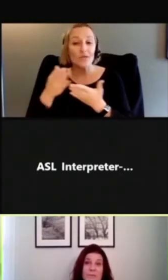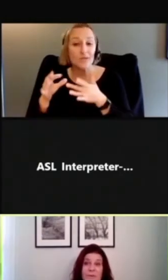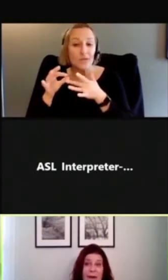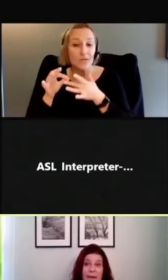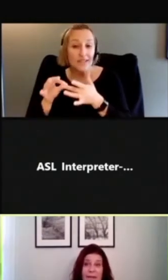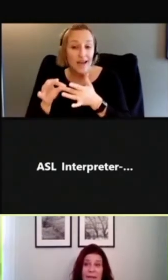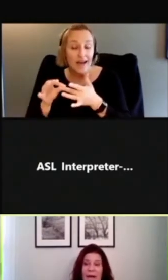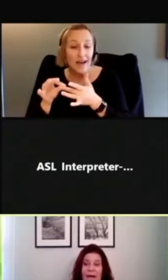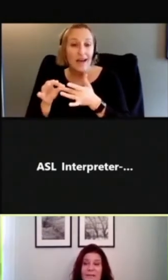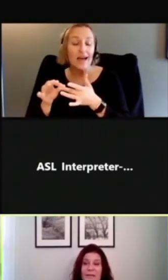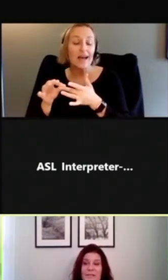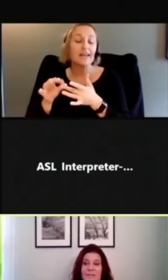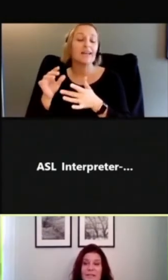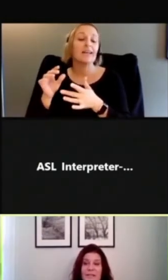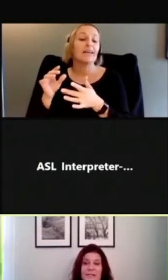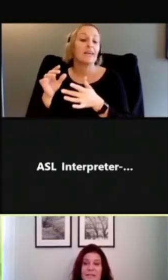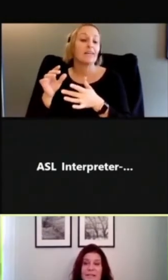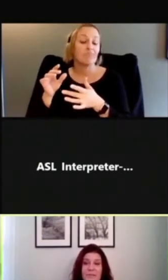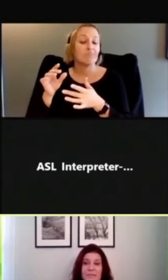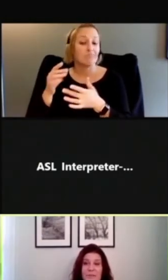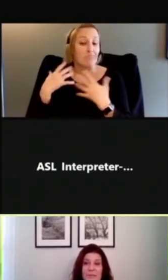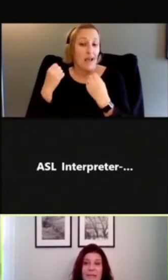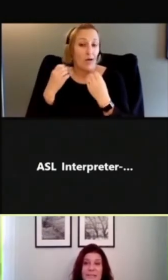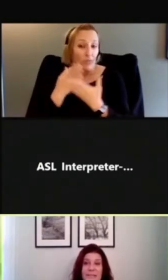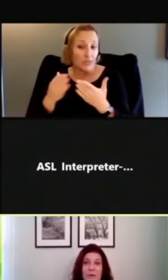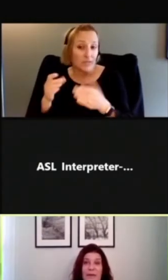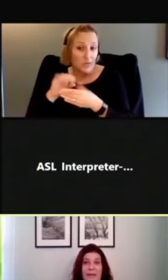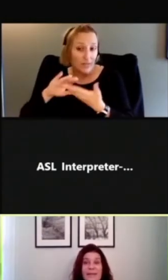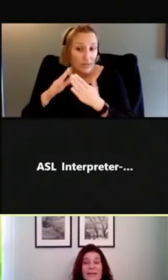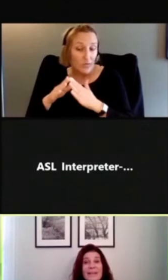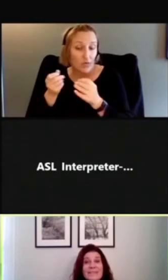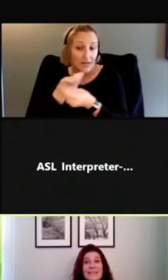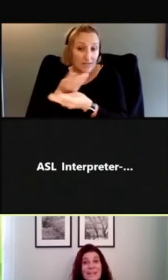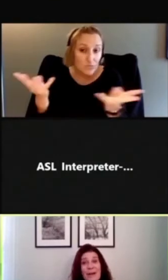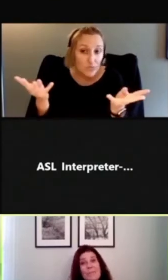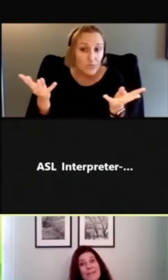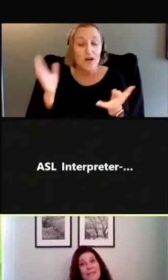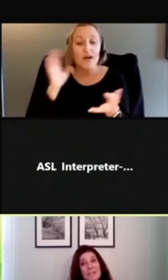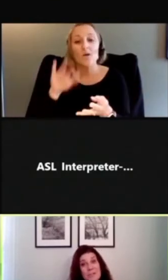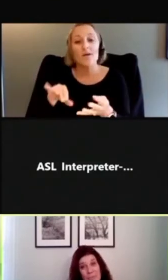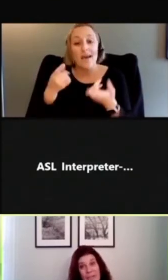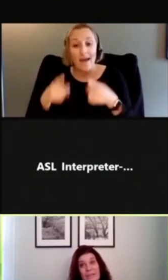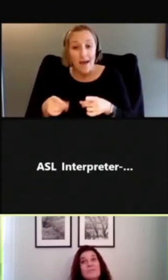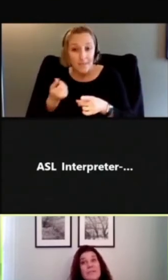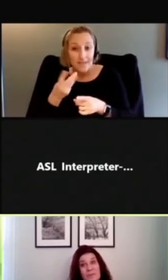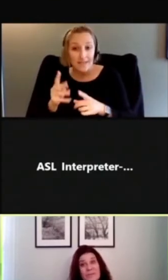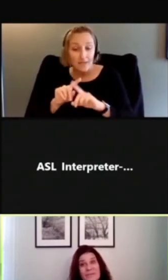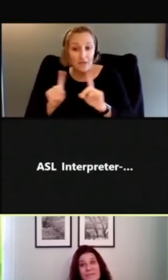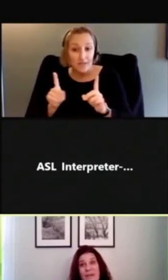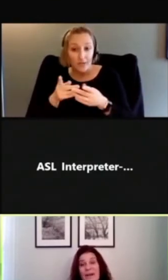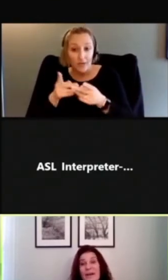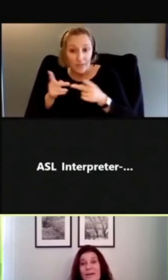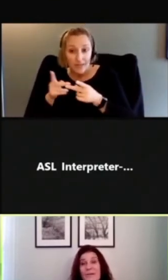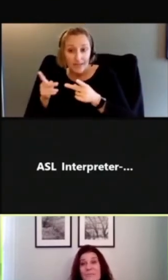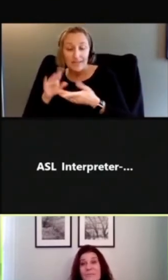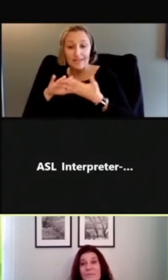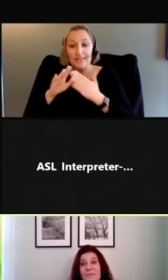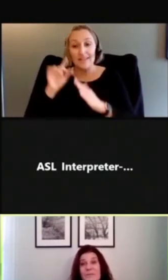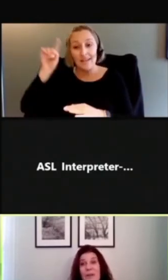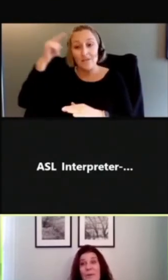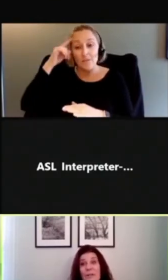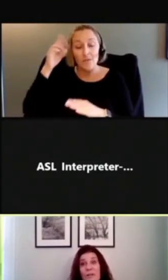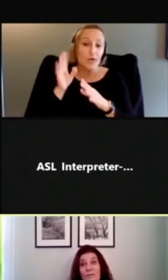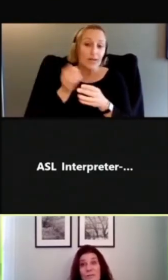community and distribute that. I know that's been done in several different places where then city government is distributing these resources,